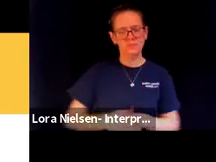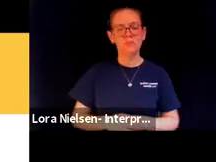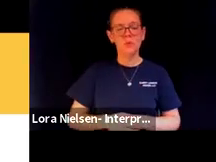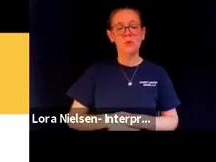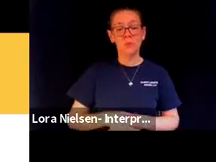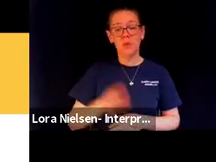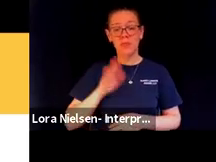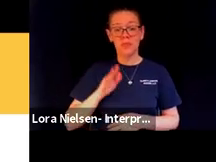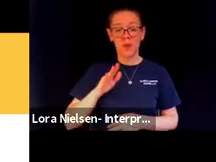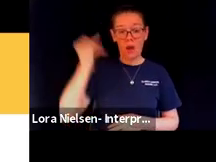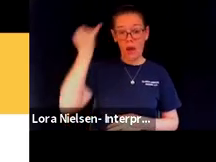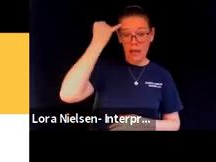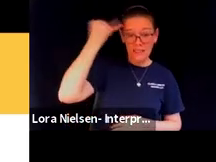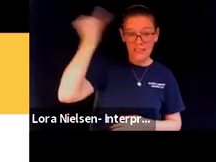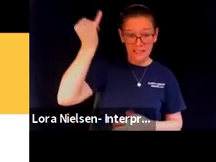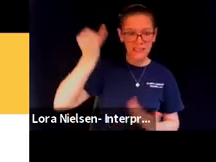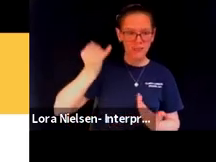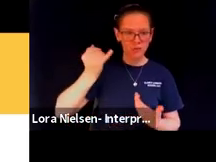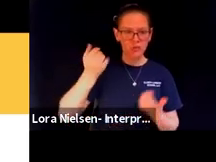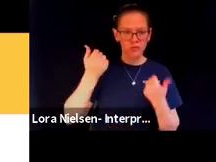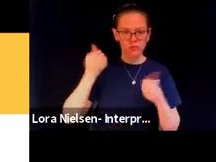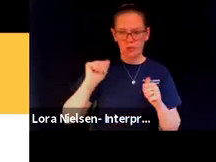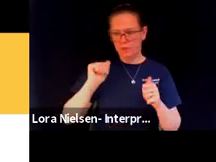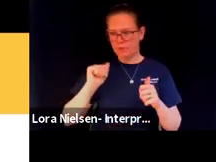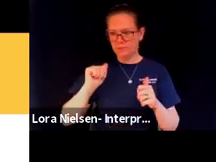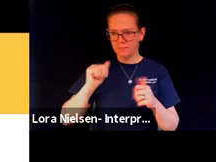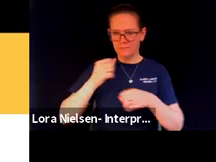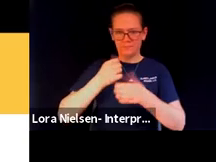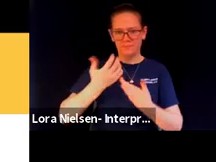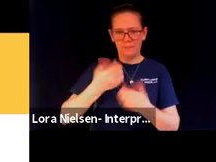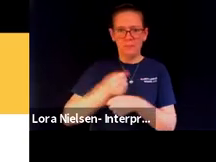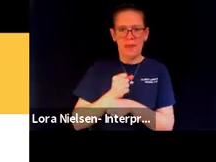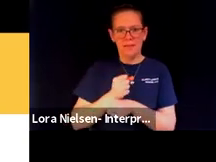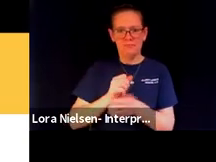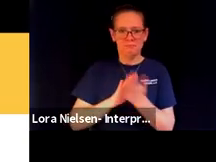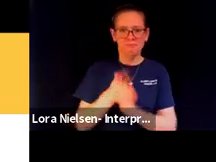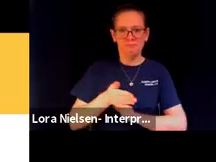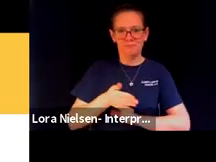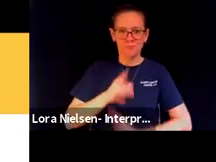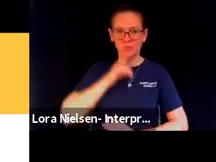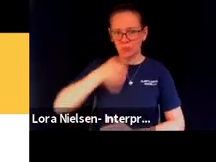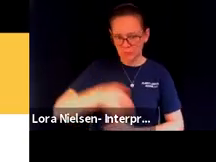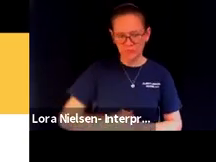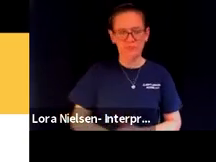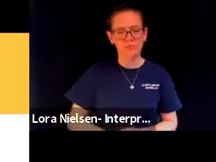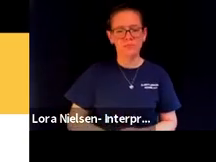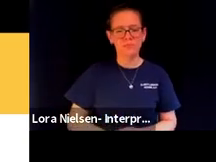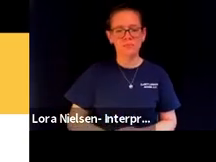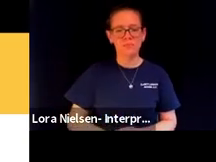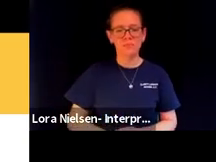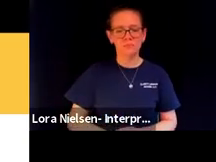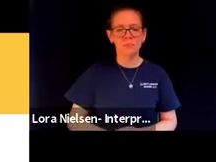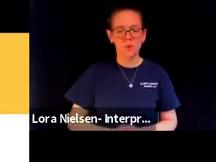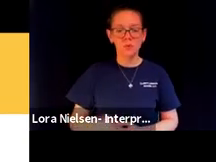into something tangible. So we're, kind of the first step is really understanding and advocating for user needs and pain points.